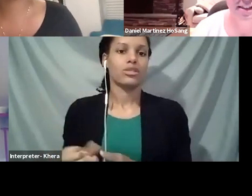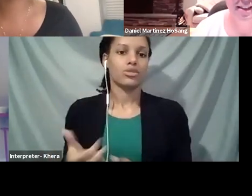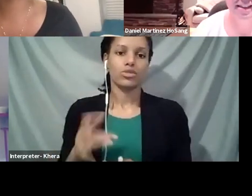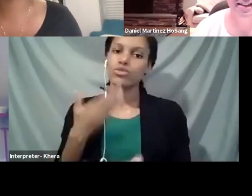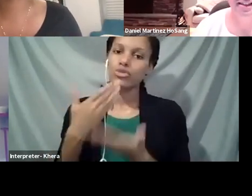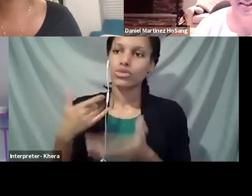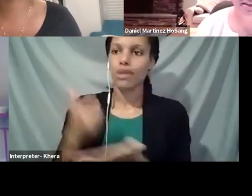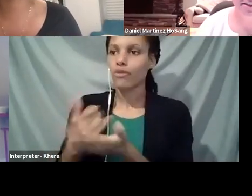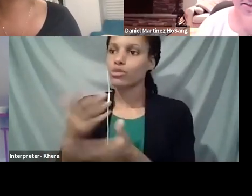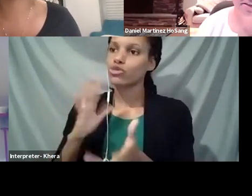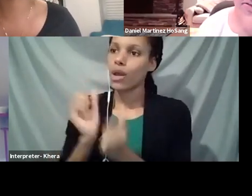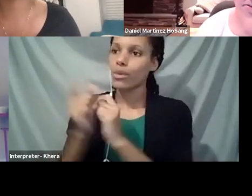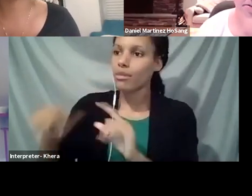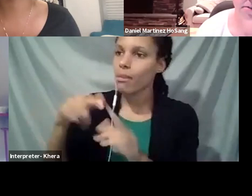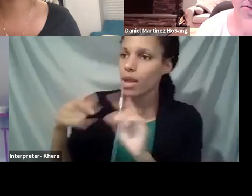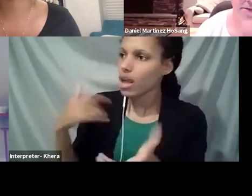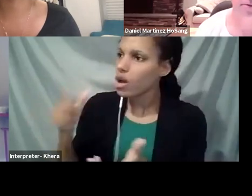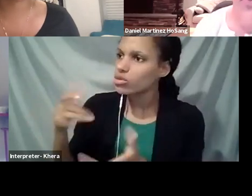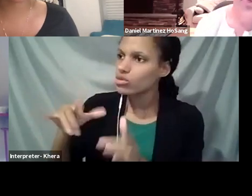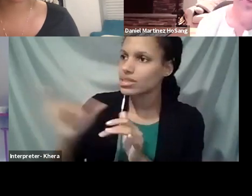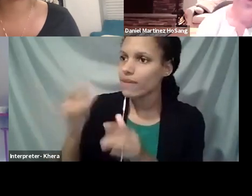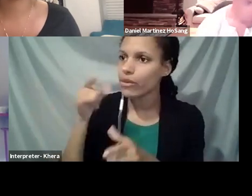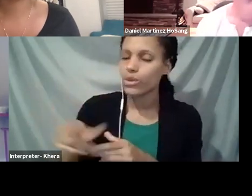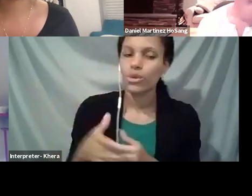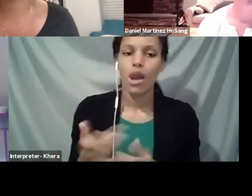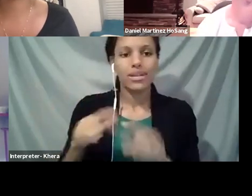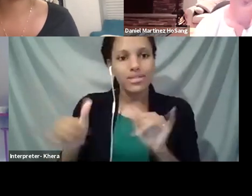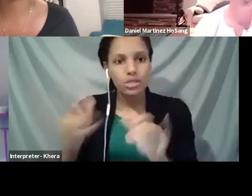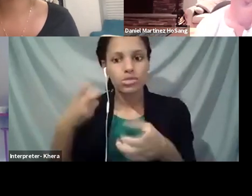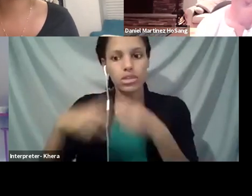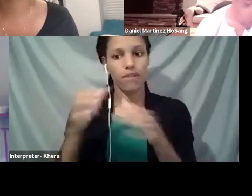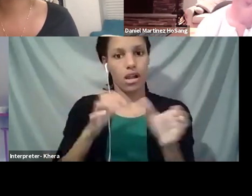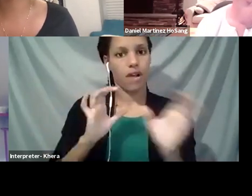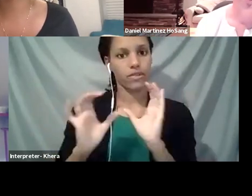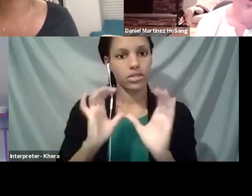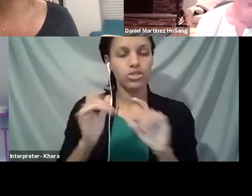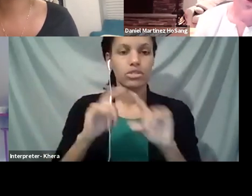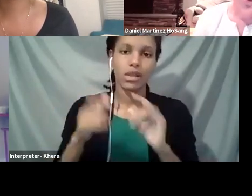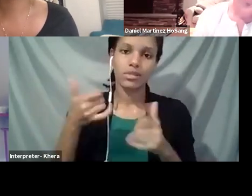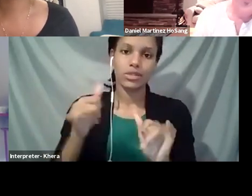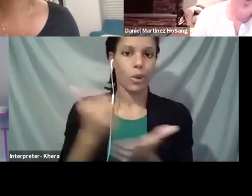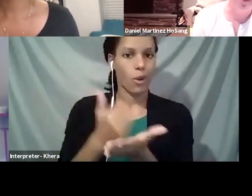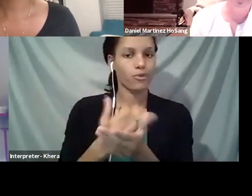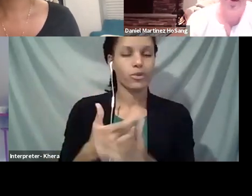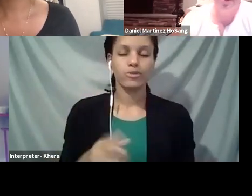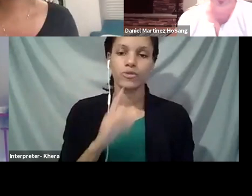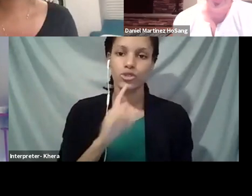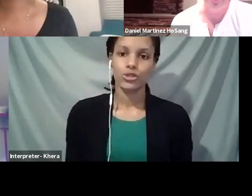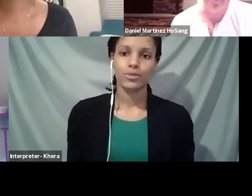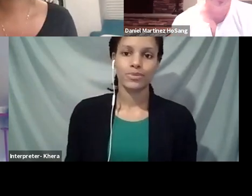backlash we got, but that was just, those personal conversations were difficult, but I think were helpful ultimately. Well,